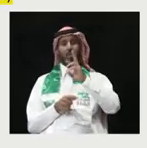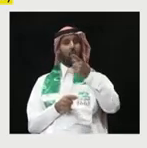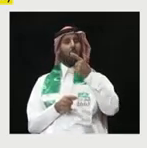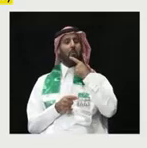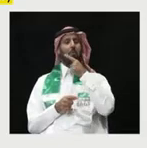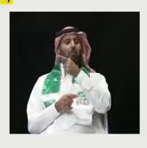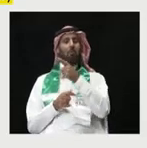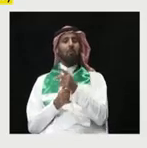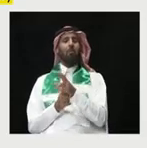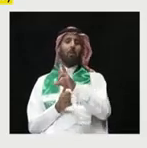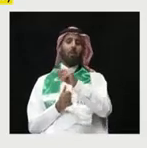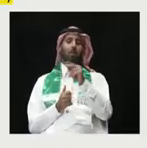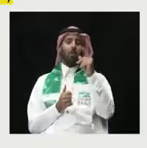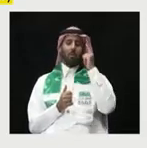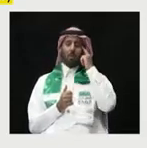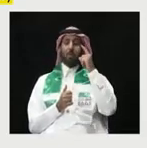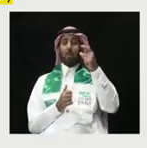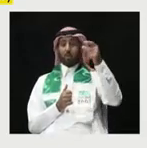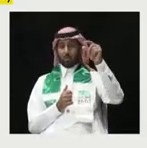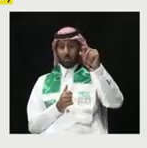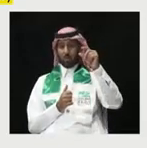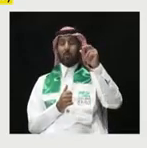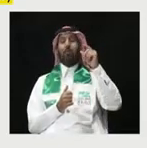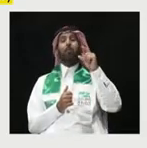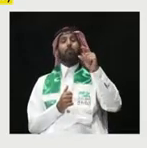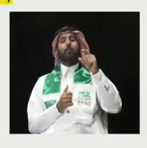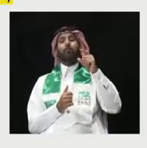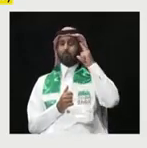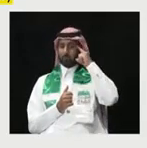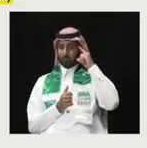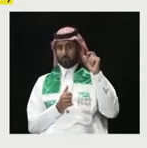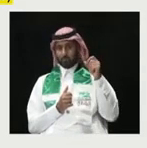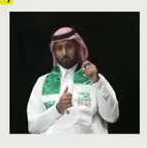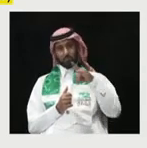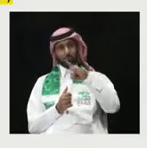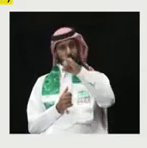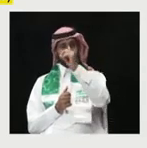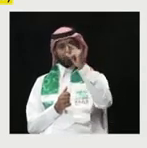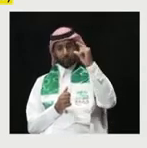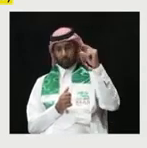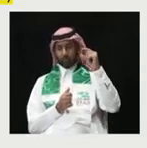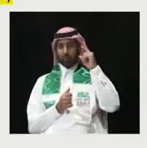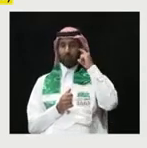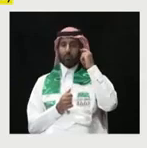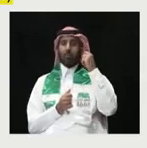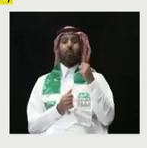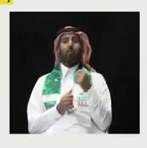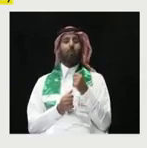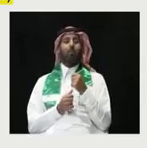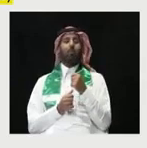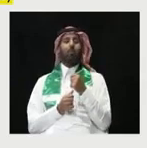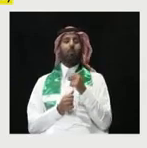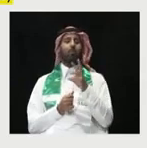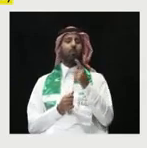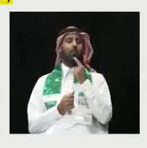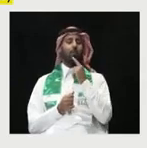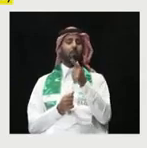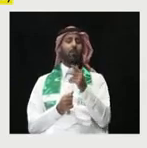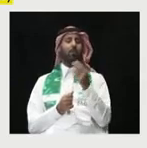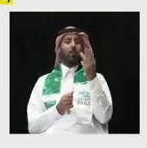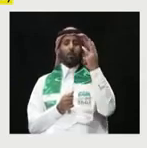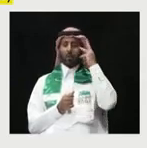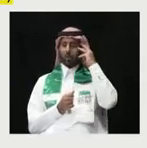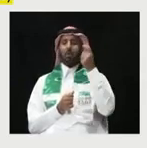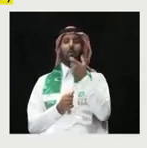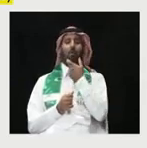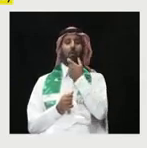sentence, then Dubai, because it is a name of a city. Next, 3. Riyadh